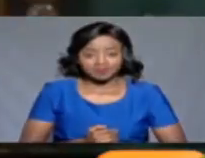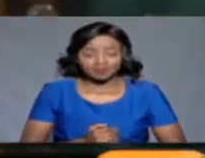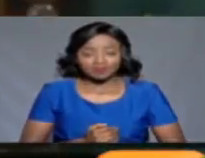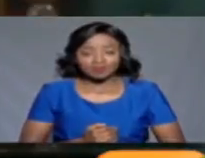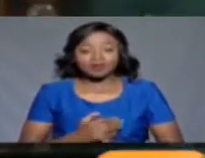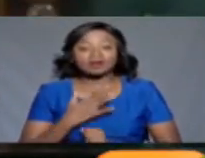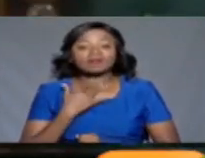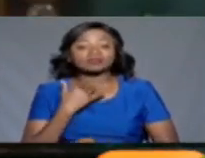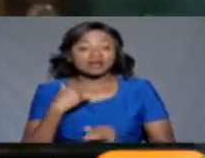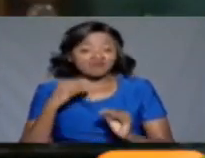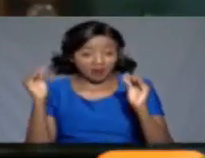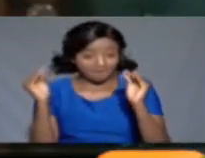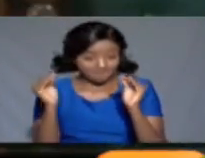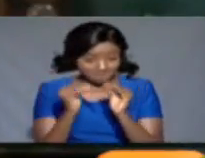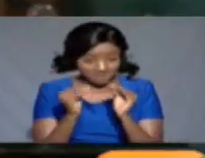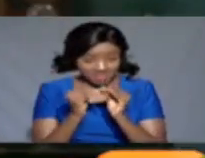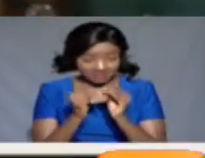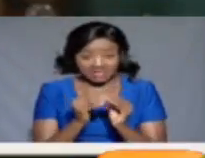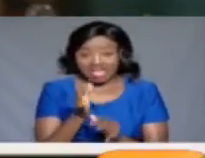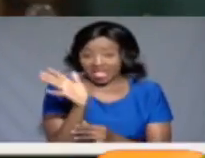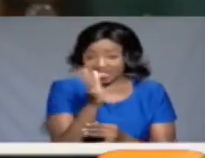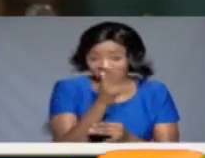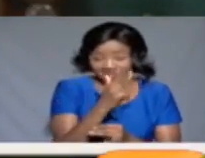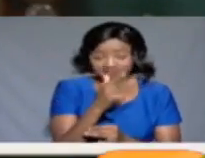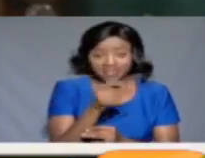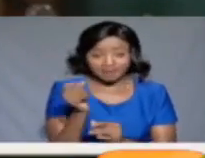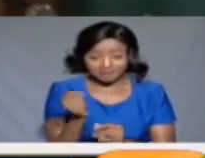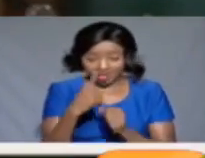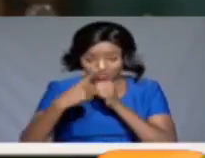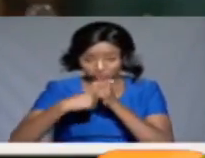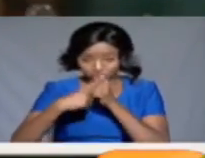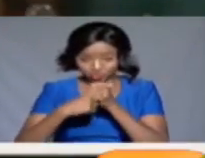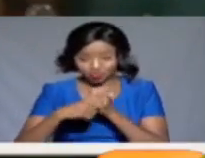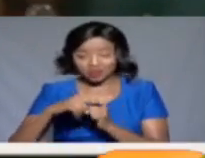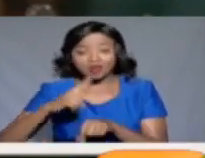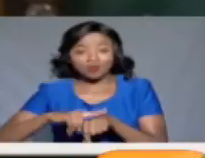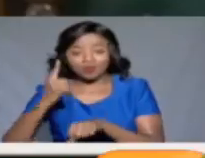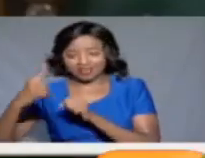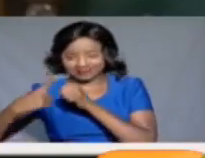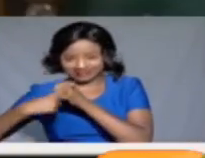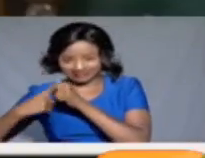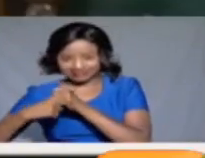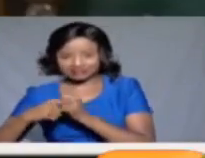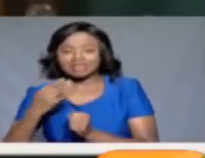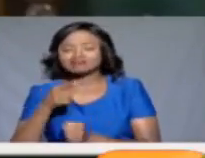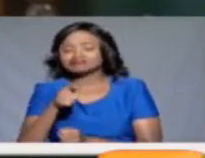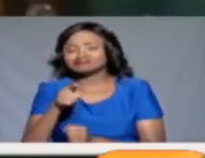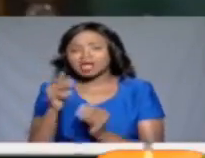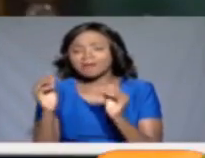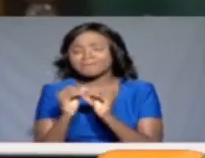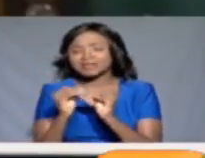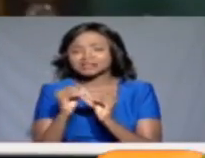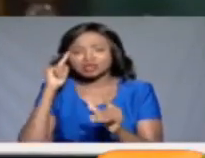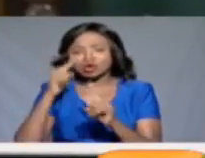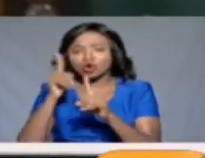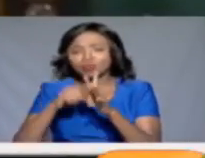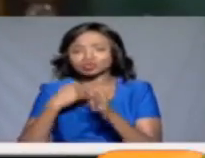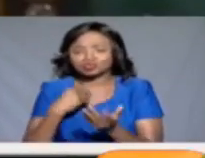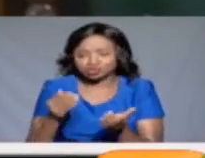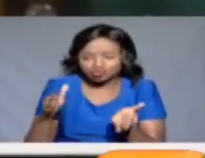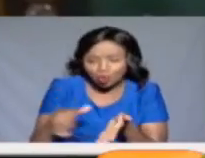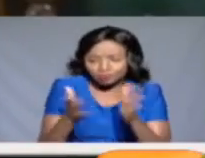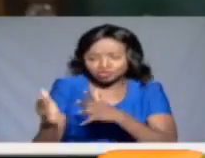to be held on Thursday, June 6th. The Kamukunji is intended to provide an opportunity for briefing of members